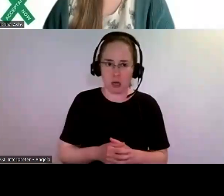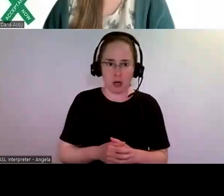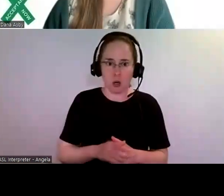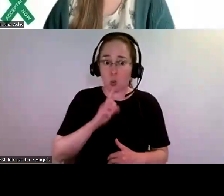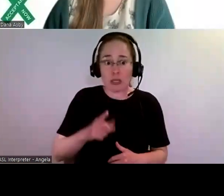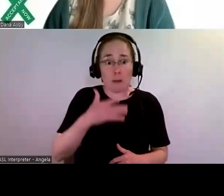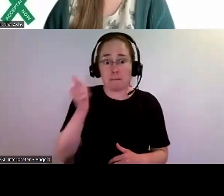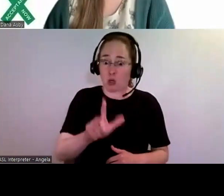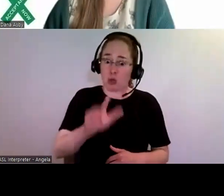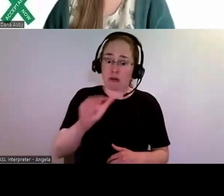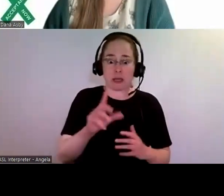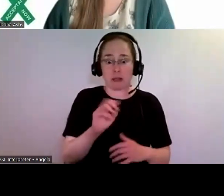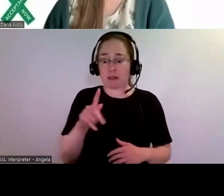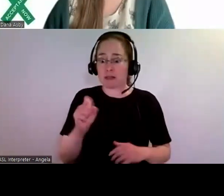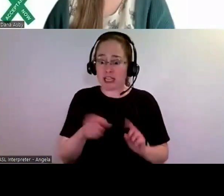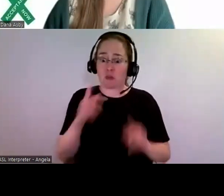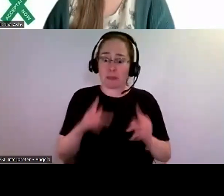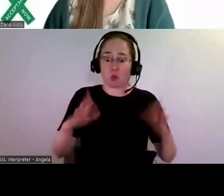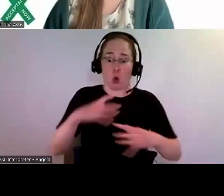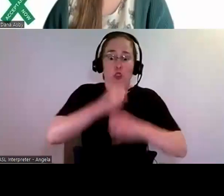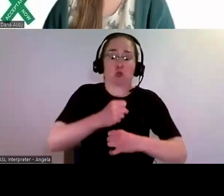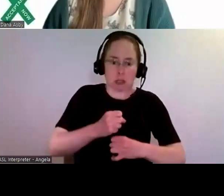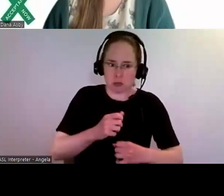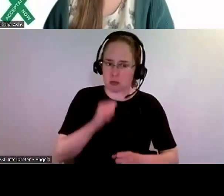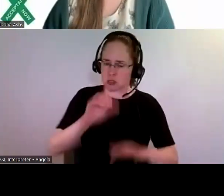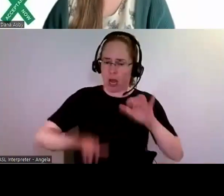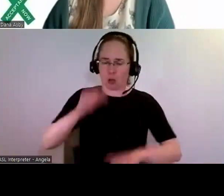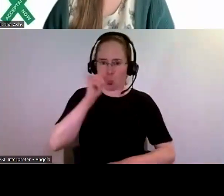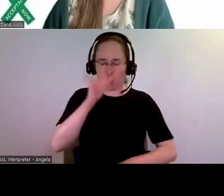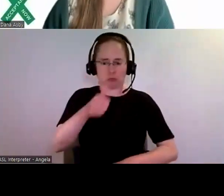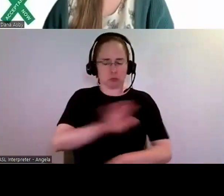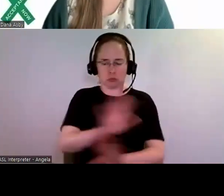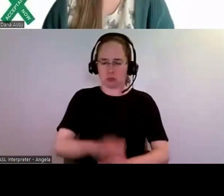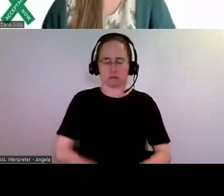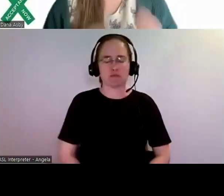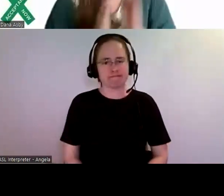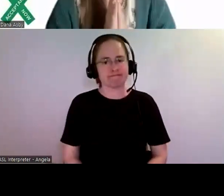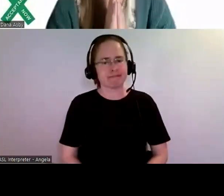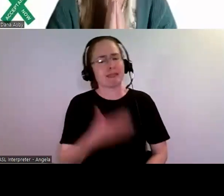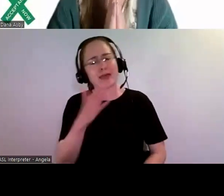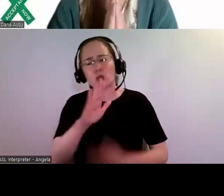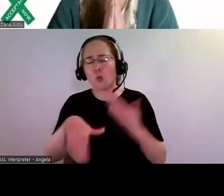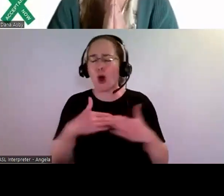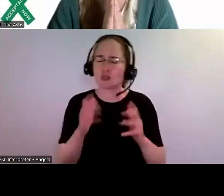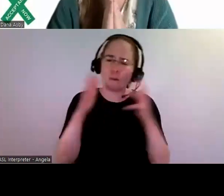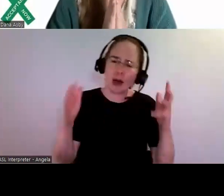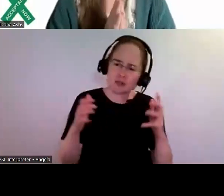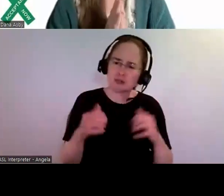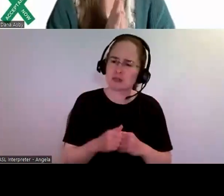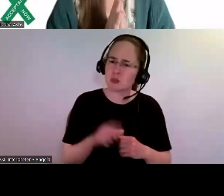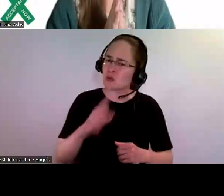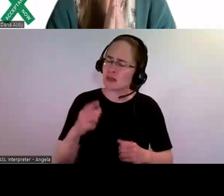better off clicking links from people you trust than Googling anything at all. Absolutely. Thank you all so much. This was